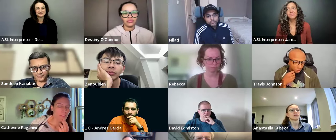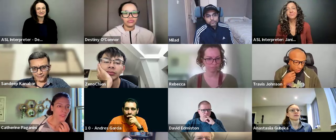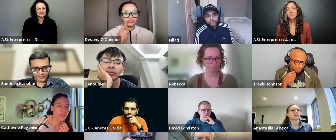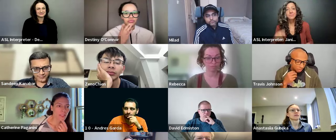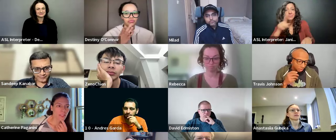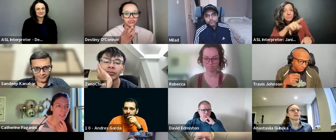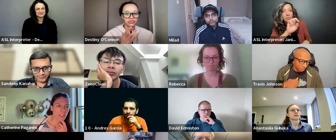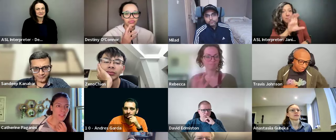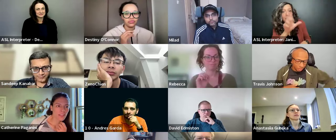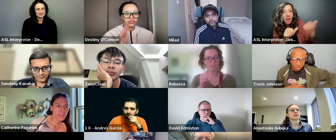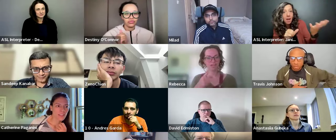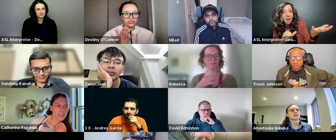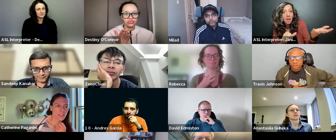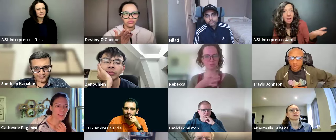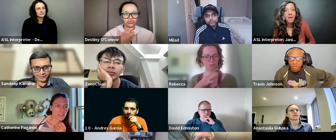Rebecca?